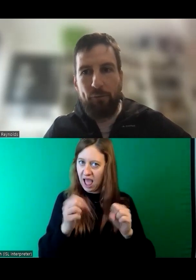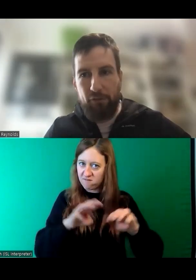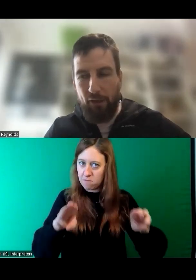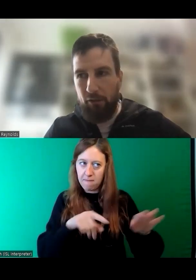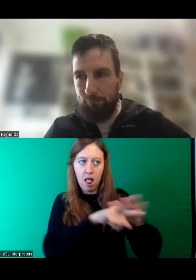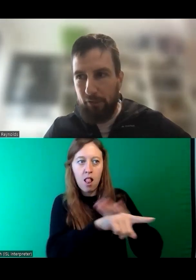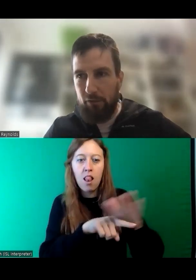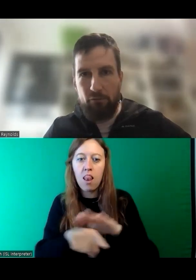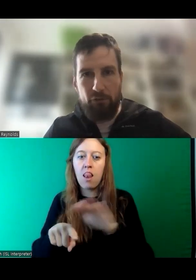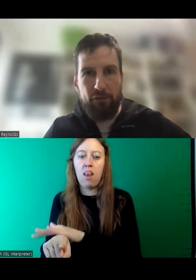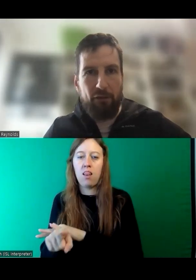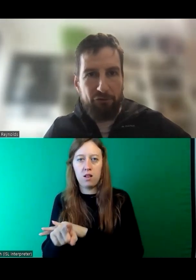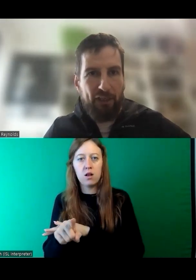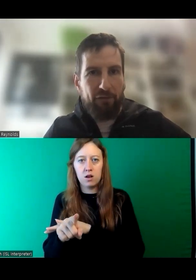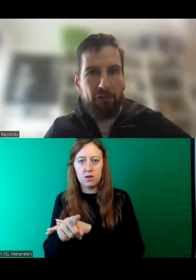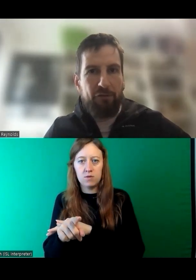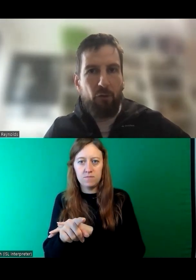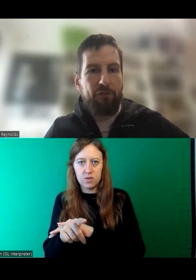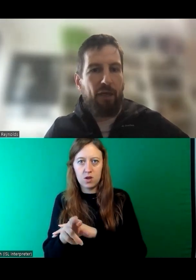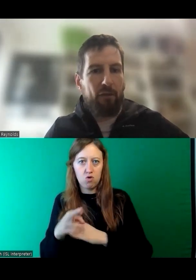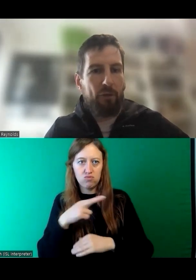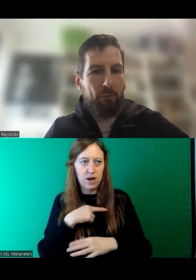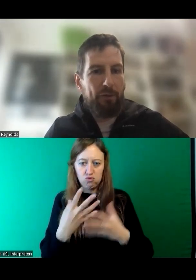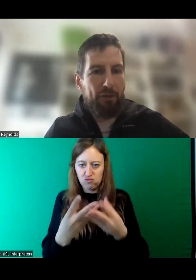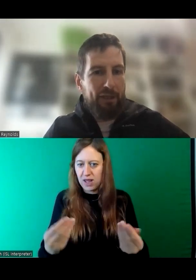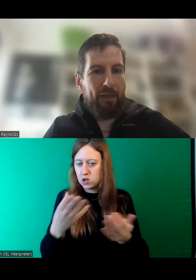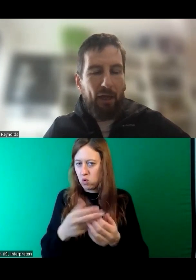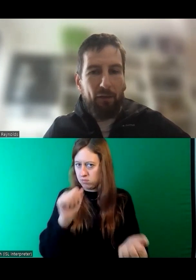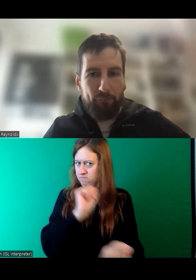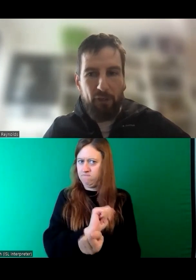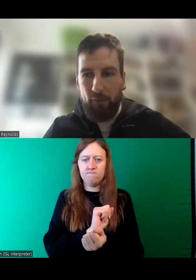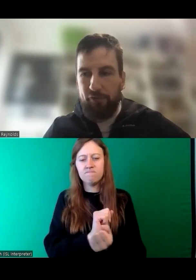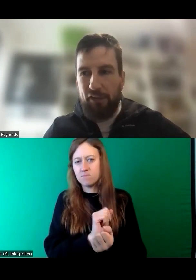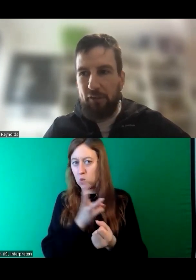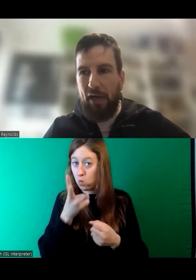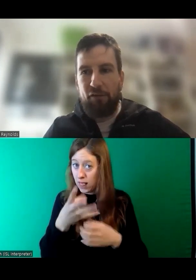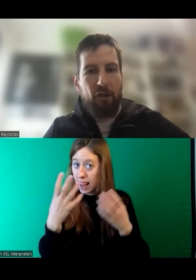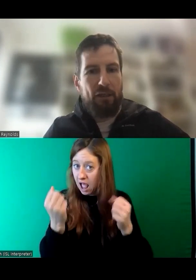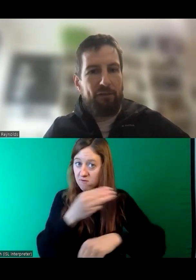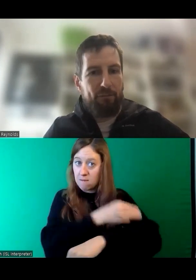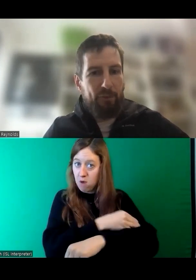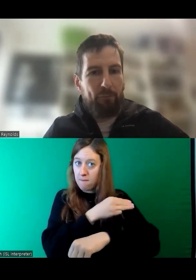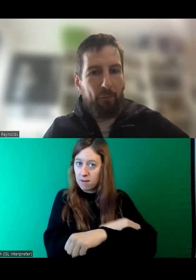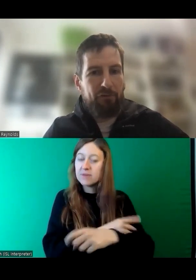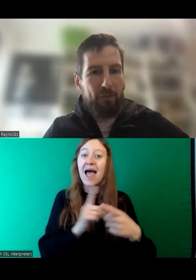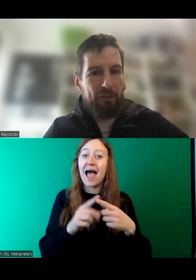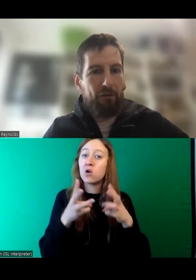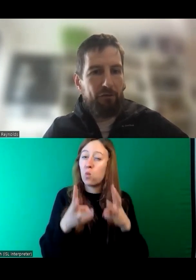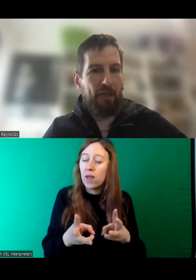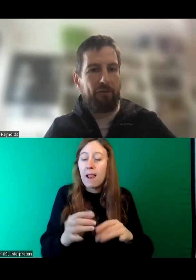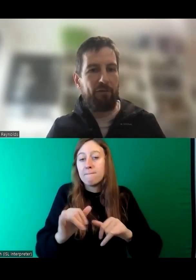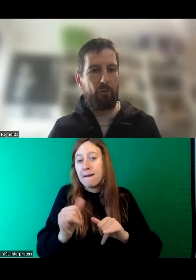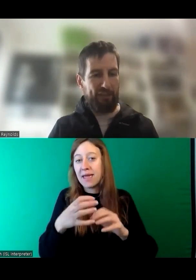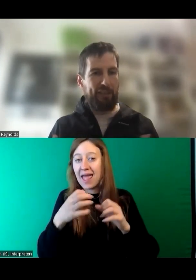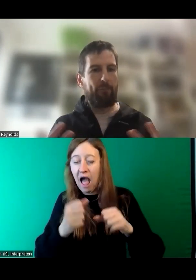fleeing, there will be restraints on resources, and there will be potentially mass violence being perpetrated because